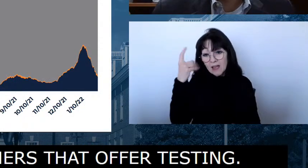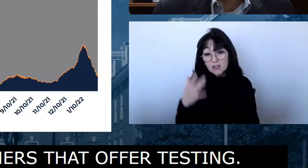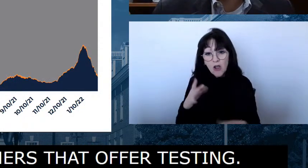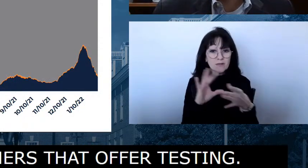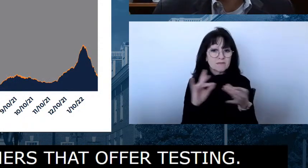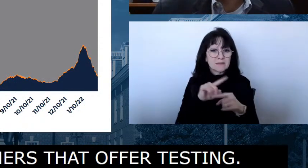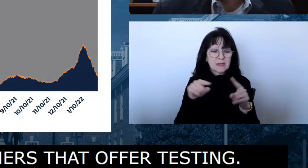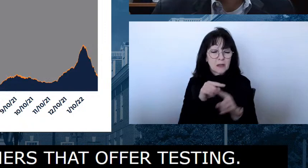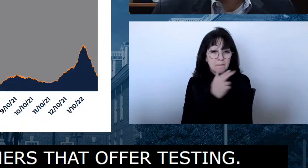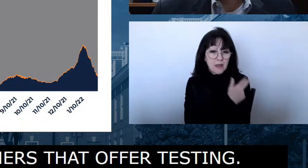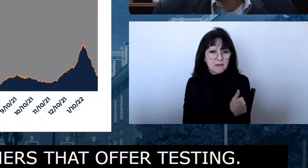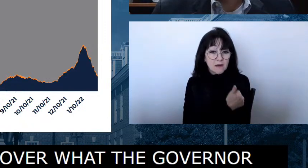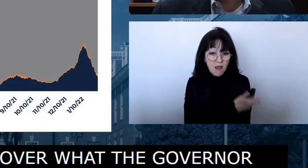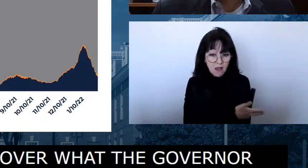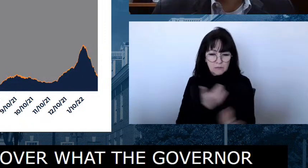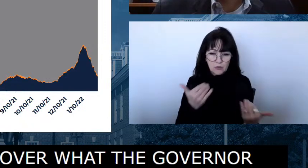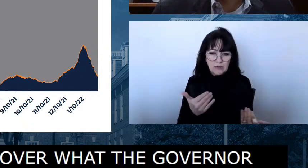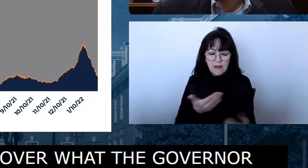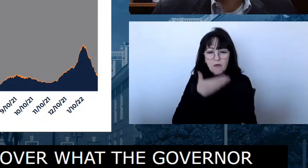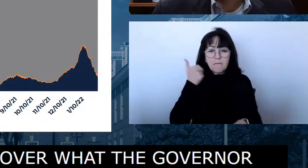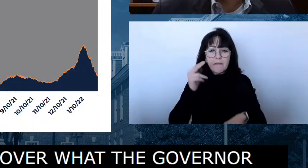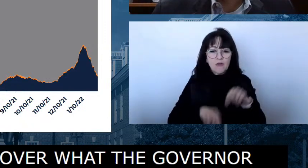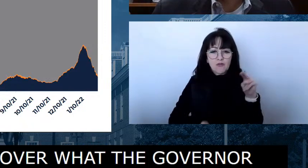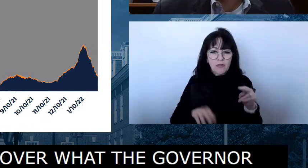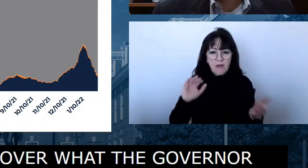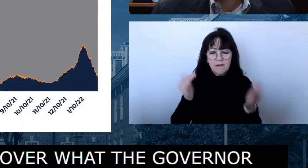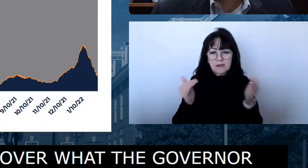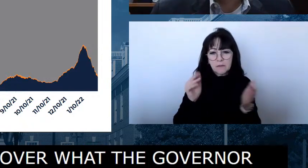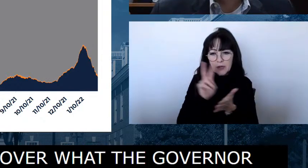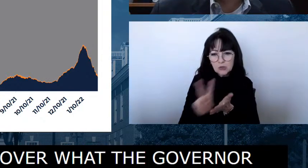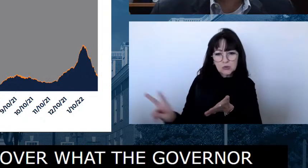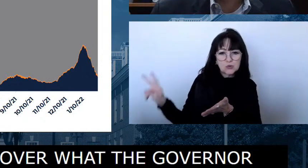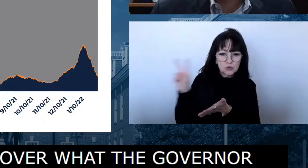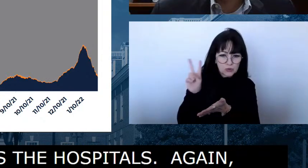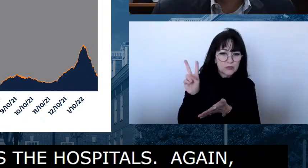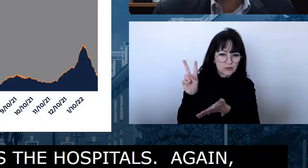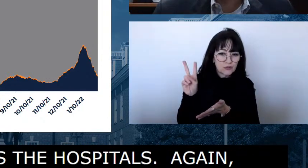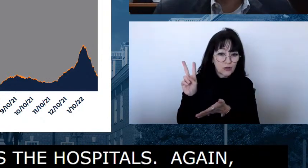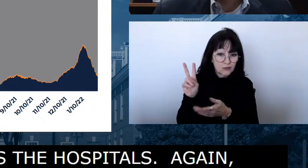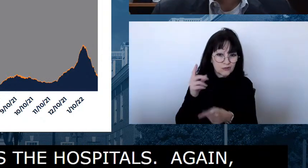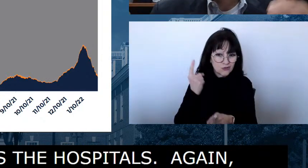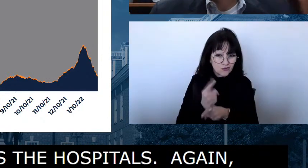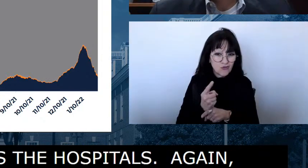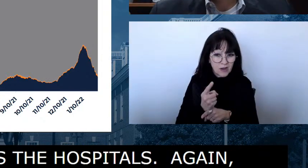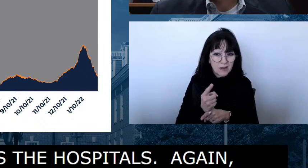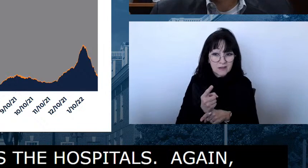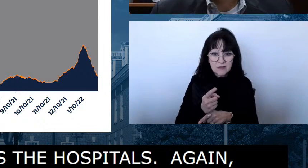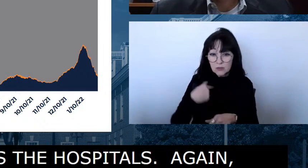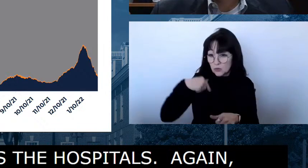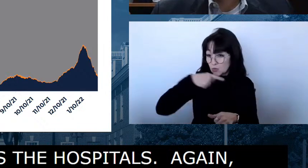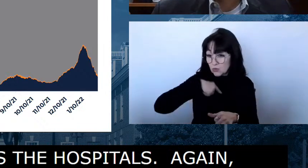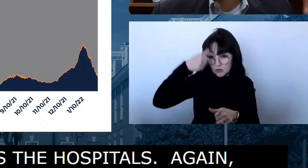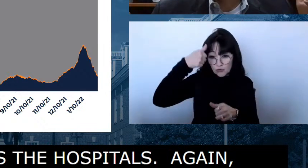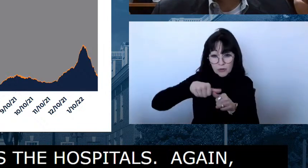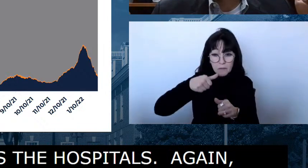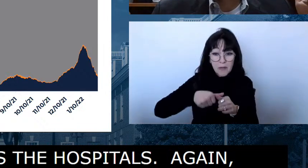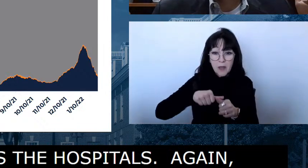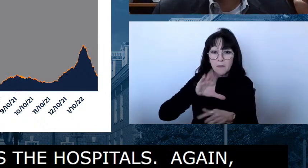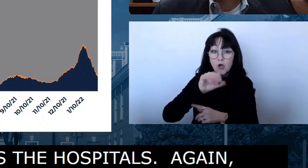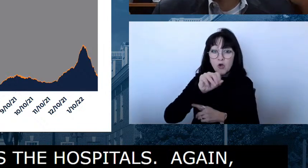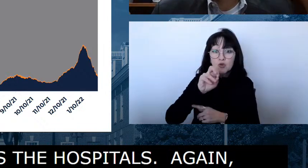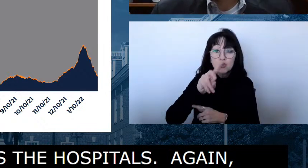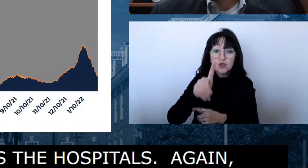from where the hospitals were at what we would say a COVID record for capacity, 700 plus